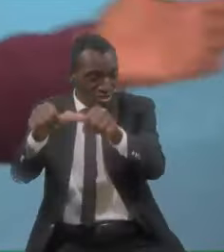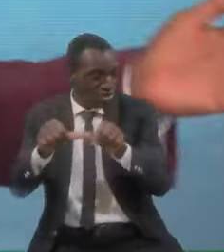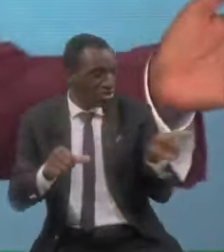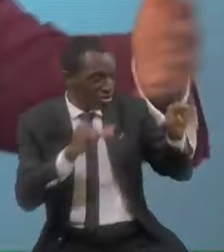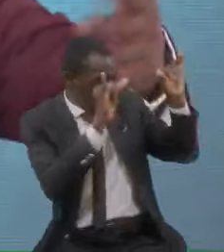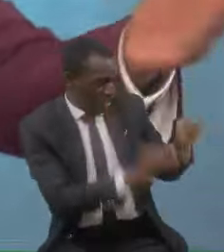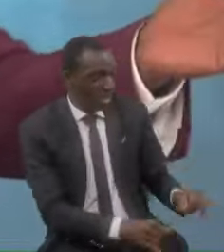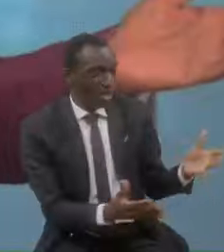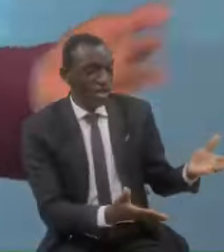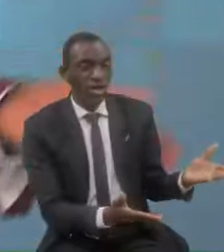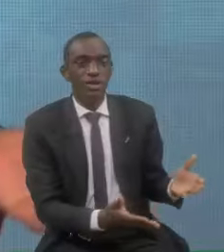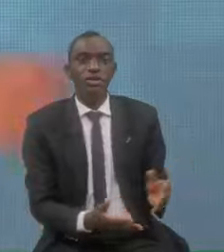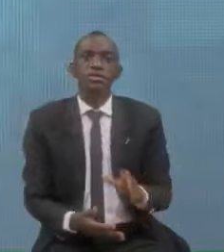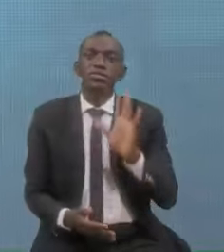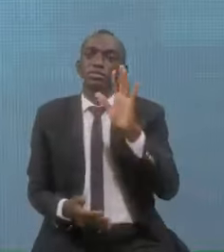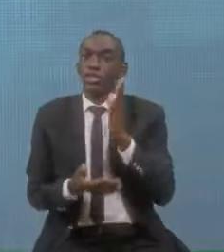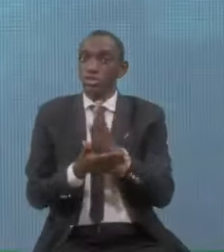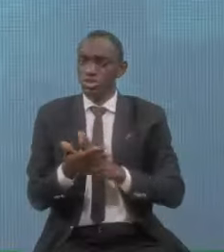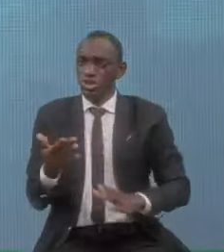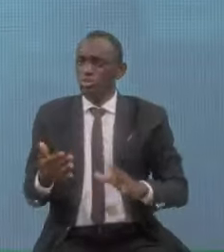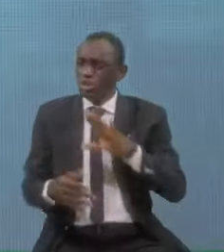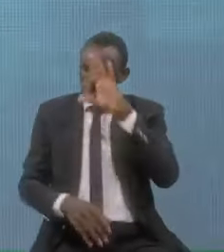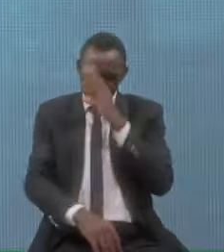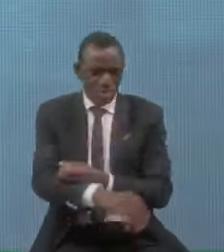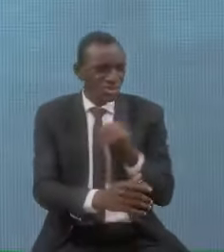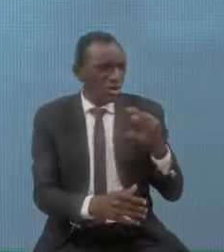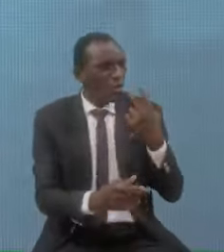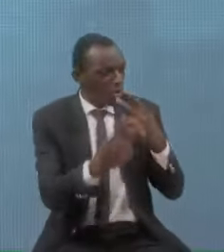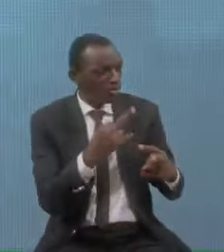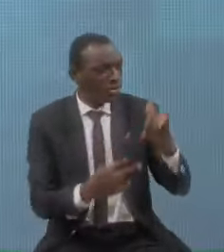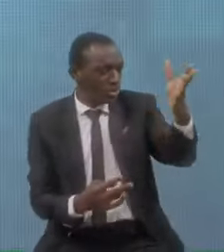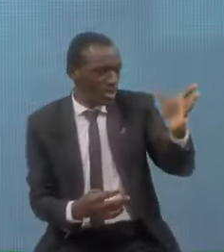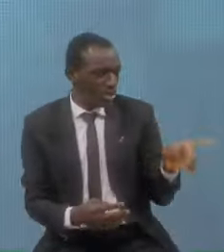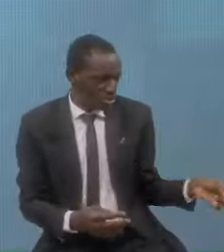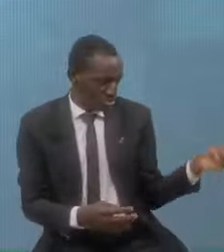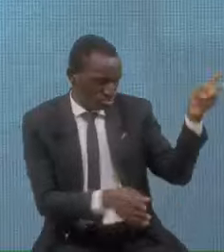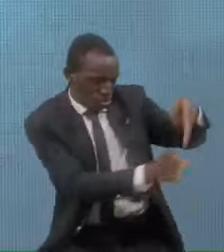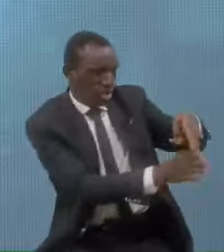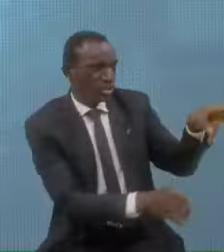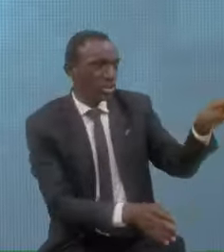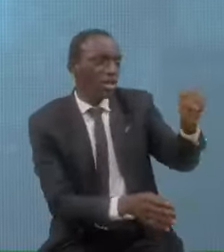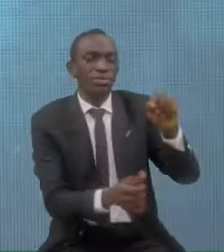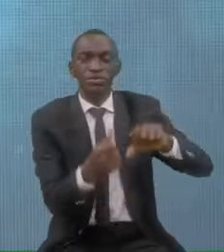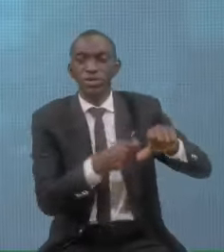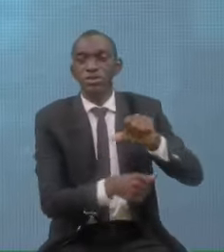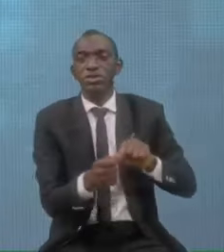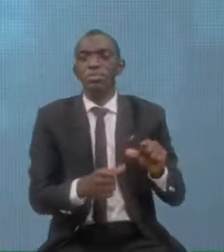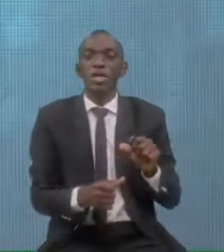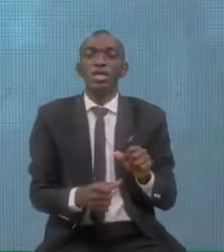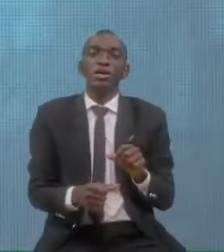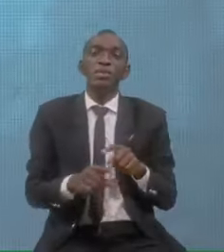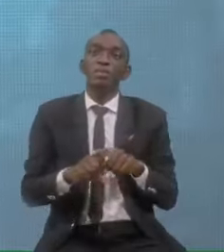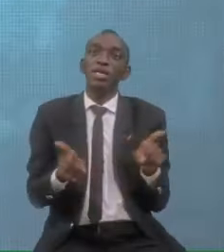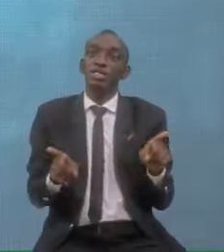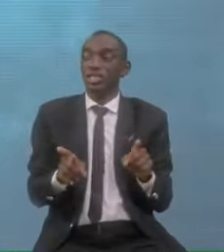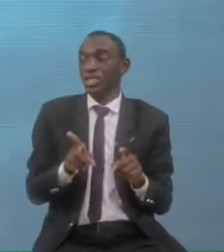of the prophets here. Why don't you stay here? You can be in fellowship with them. As the Lord liveth, and as thy soul